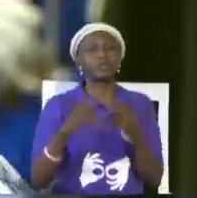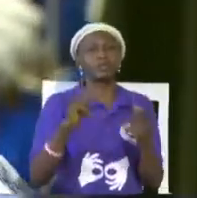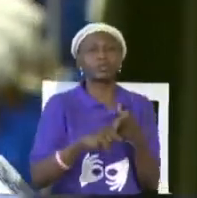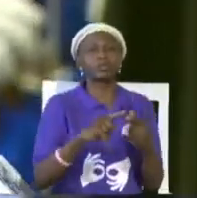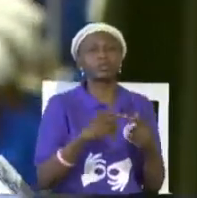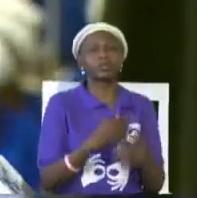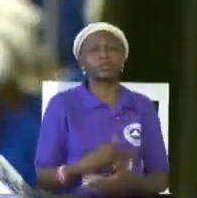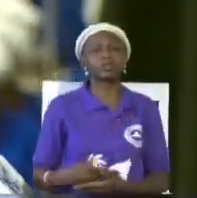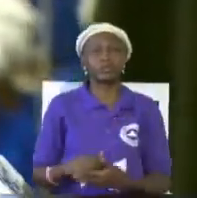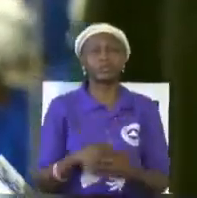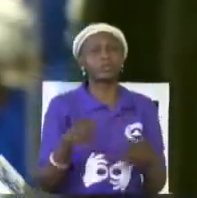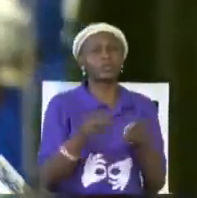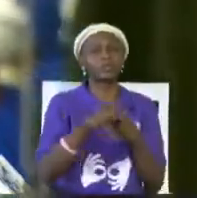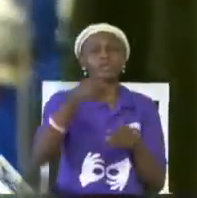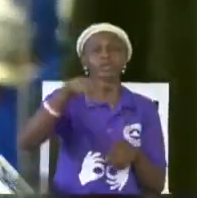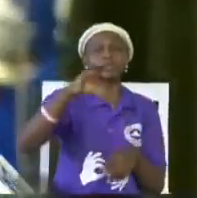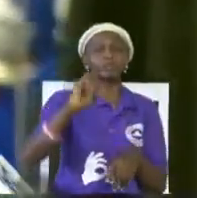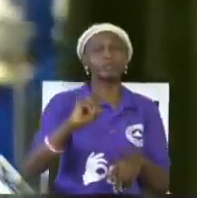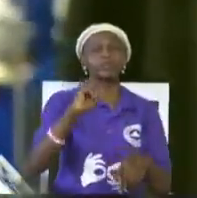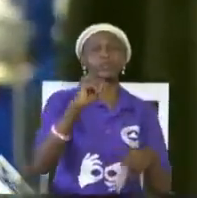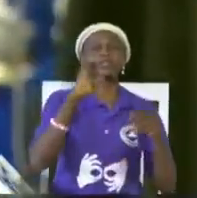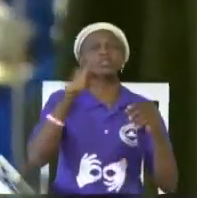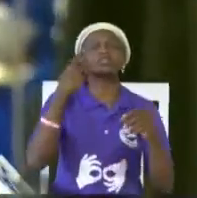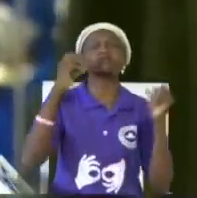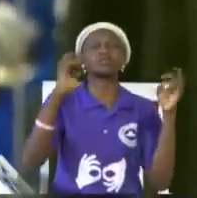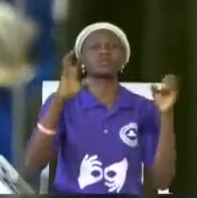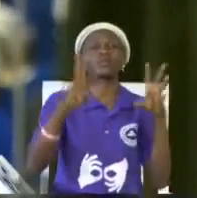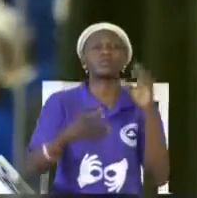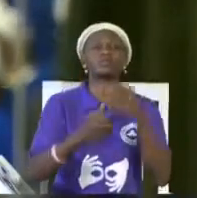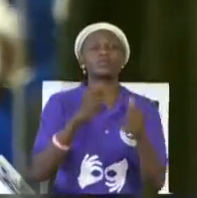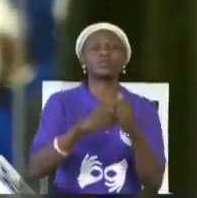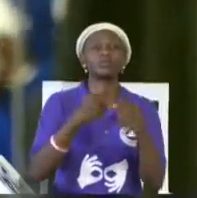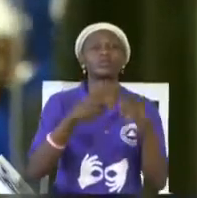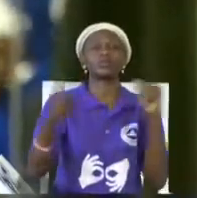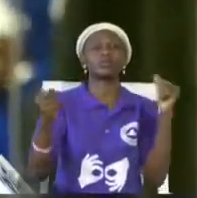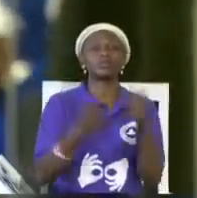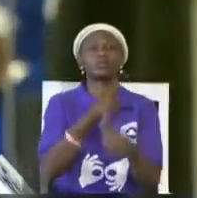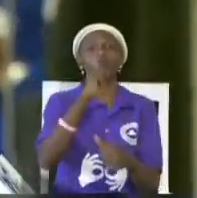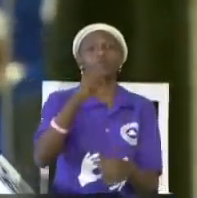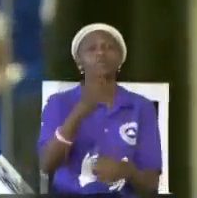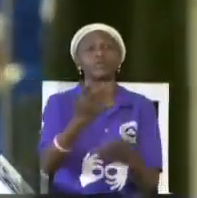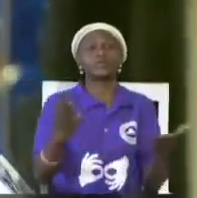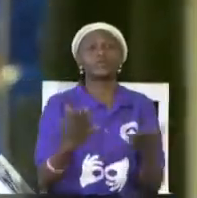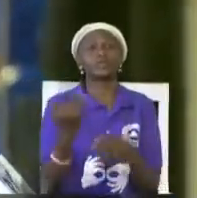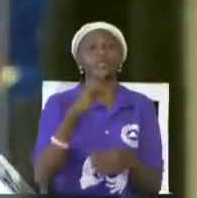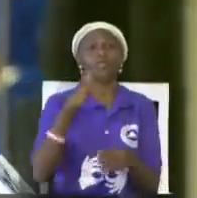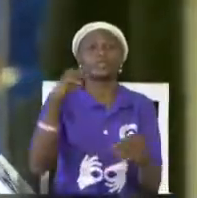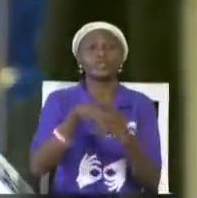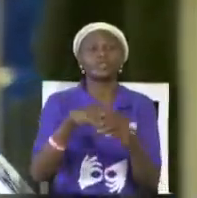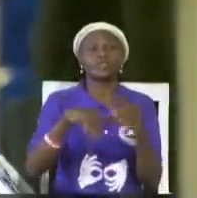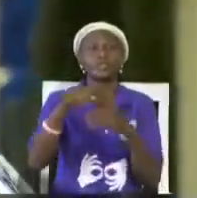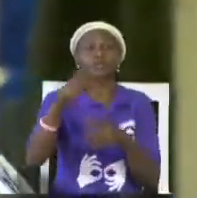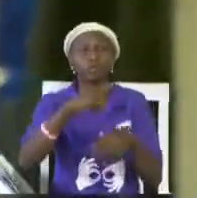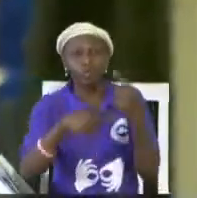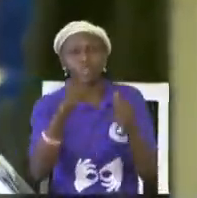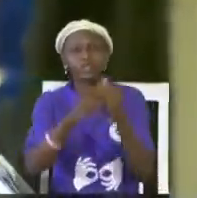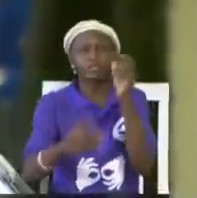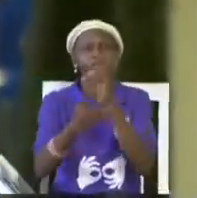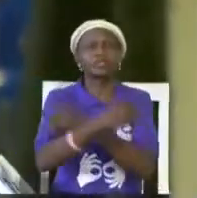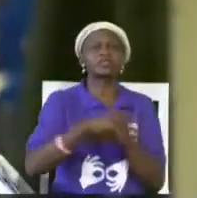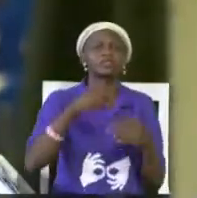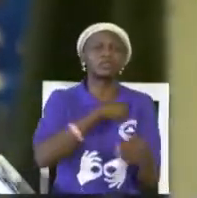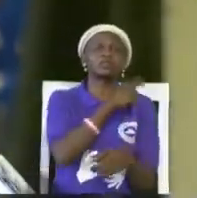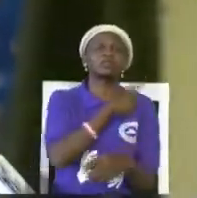preterm baby with so many complications. But the first 1 year, we were in and out hospital. We